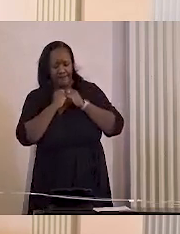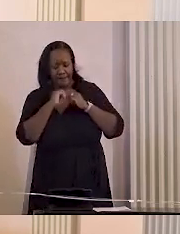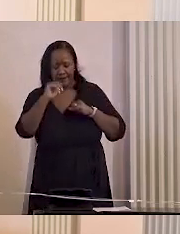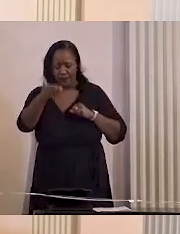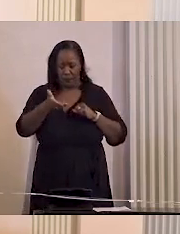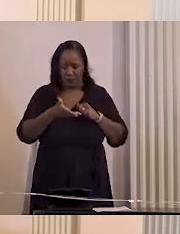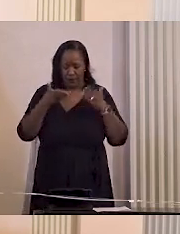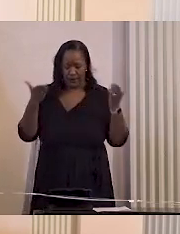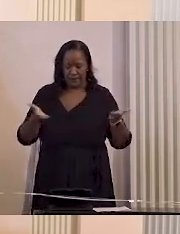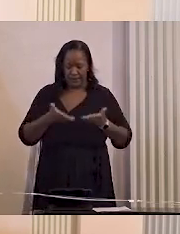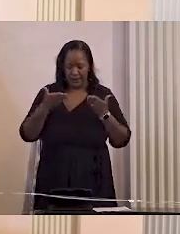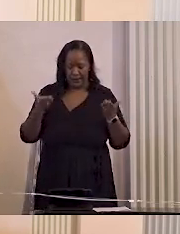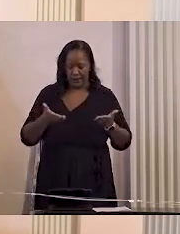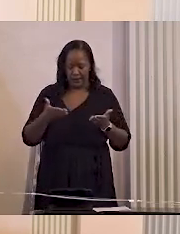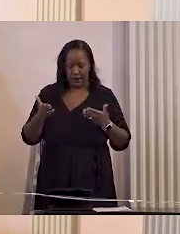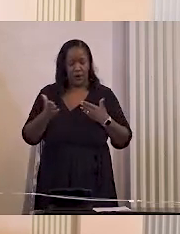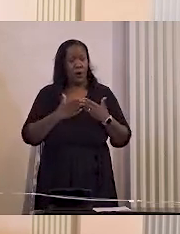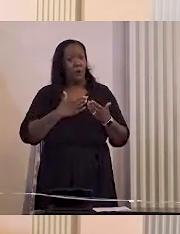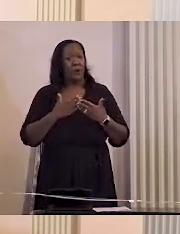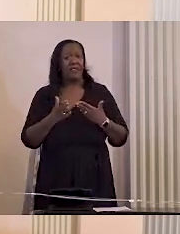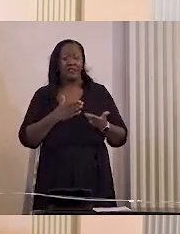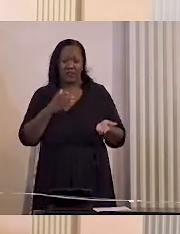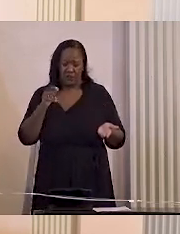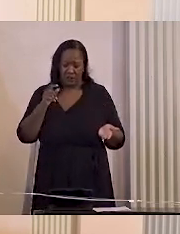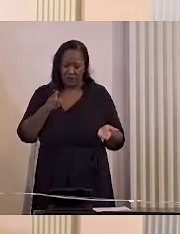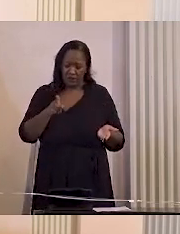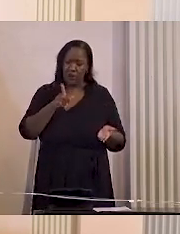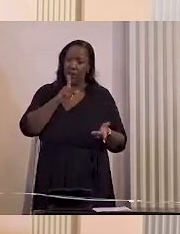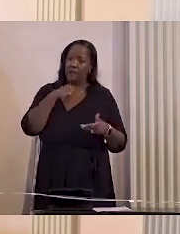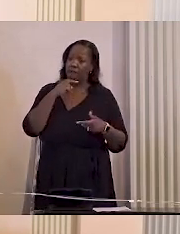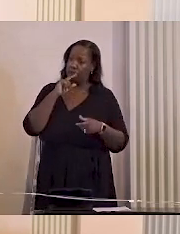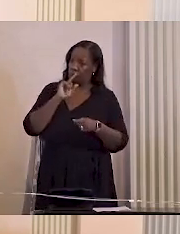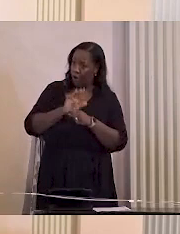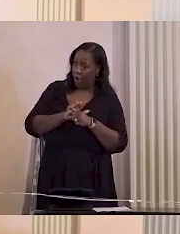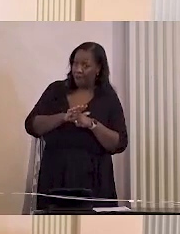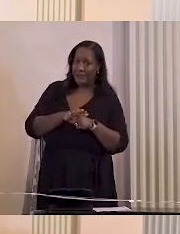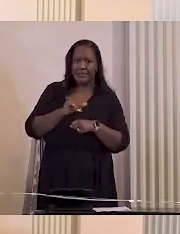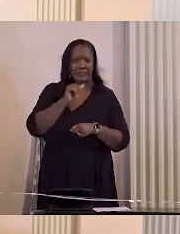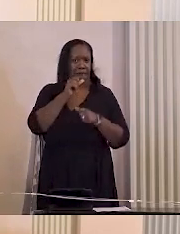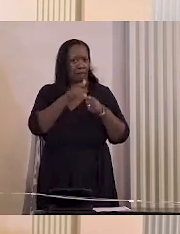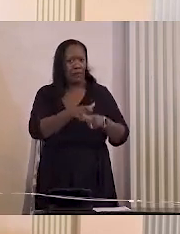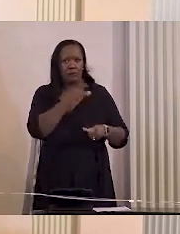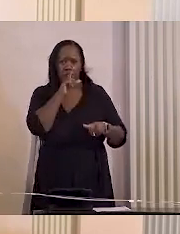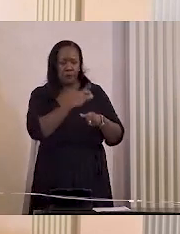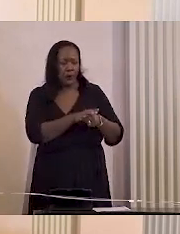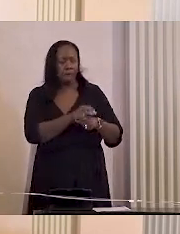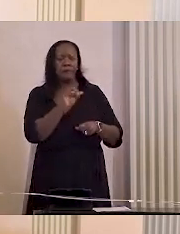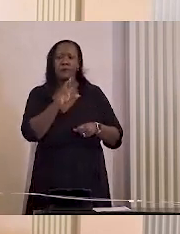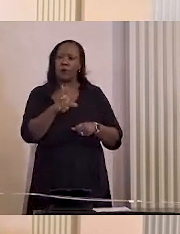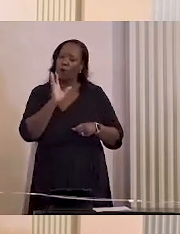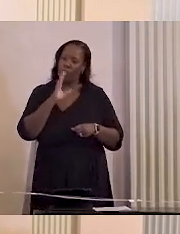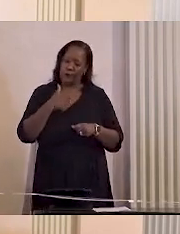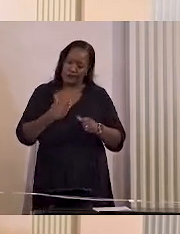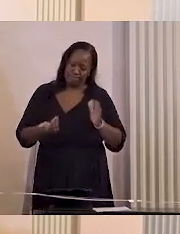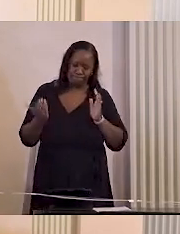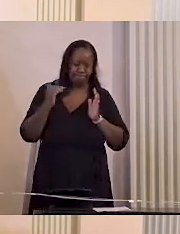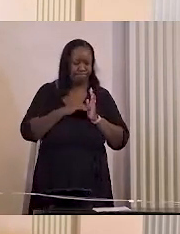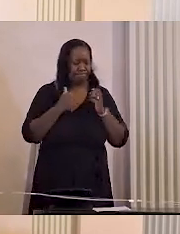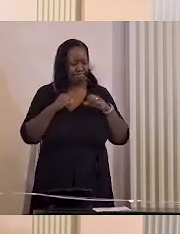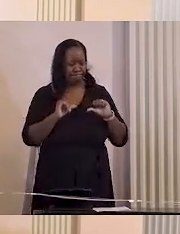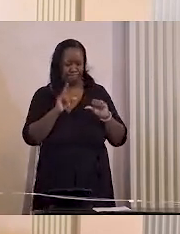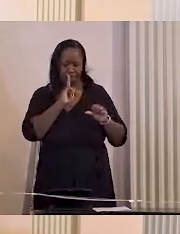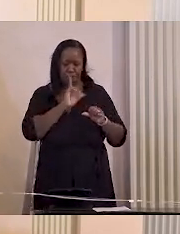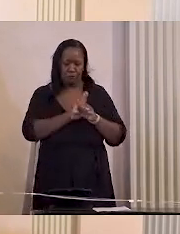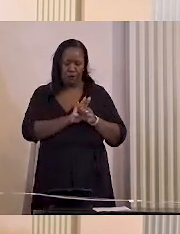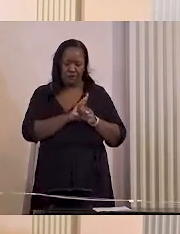welcome here. Whether you have made promises, broken promises, or are renewing your promises,